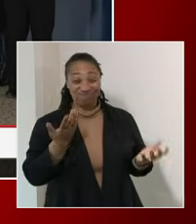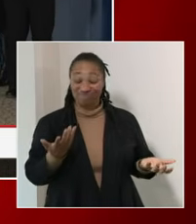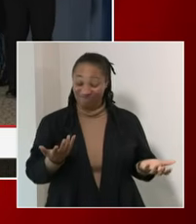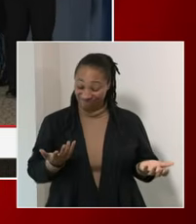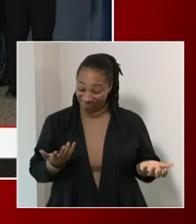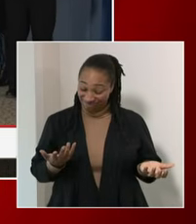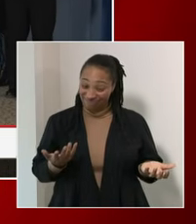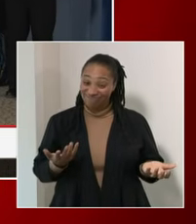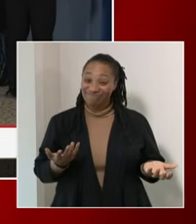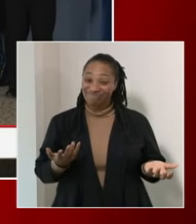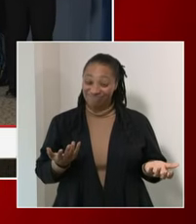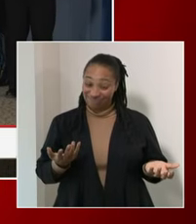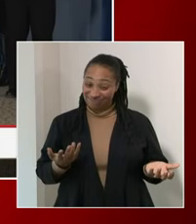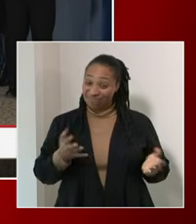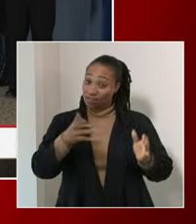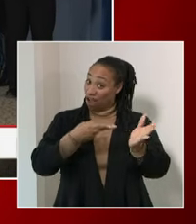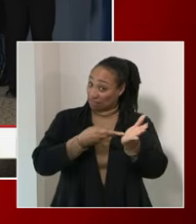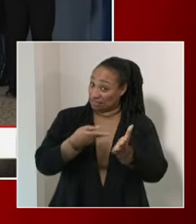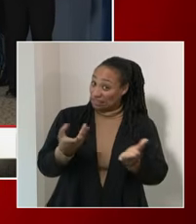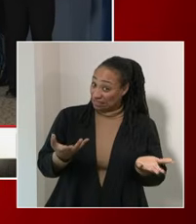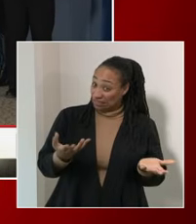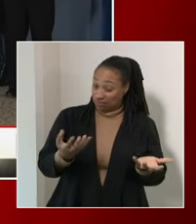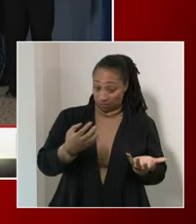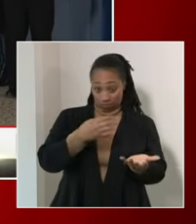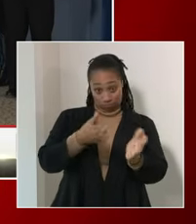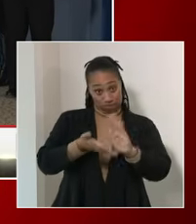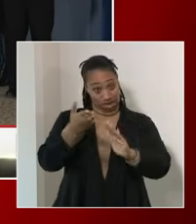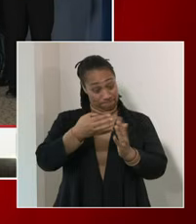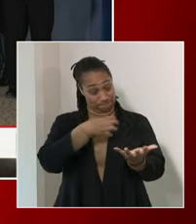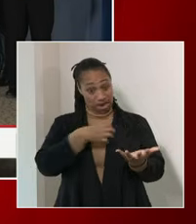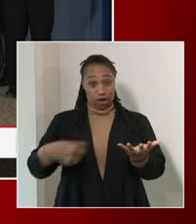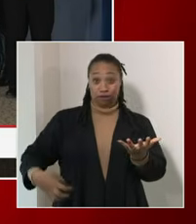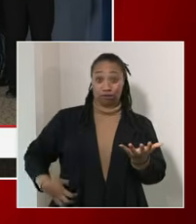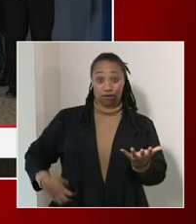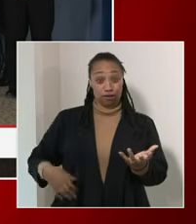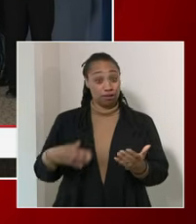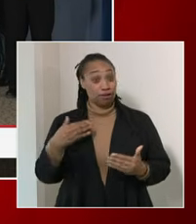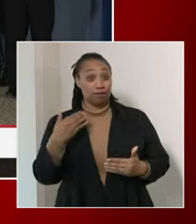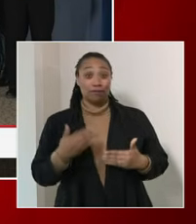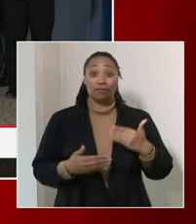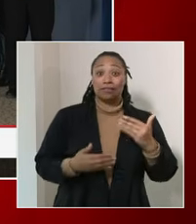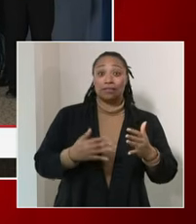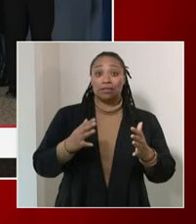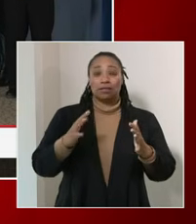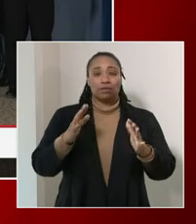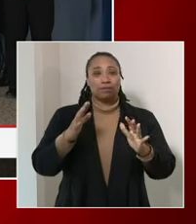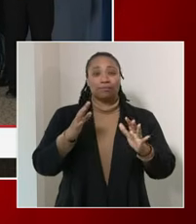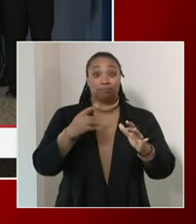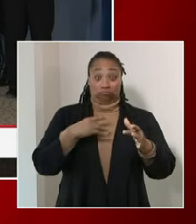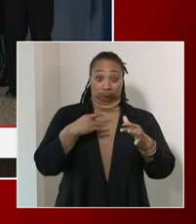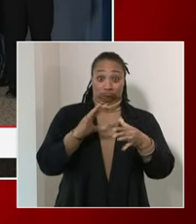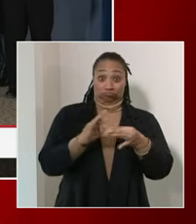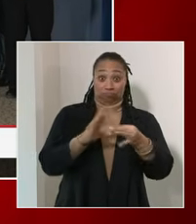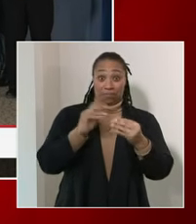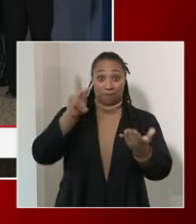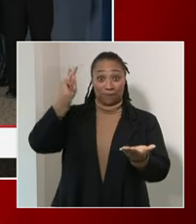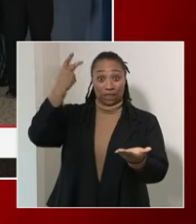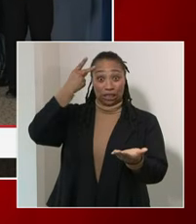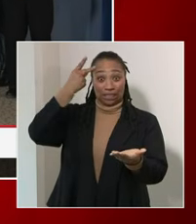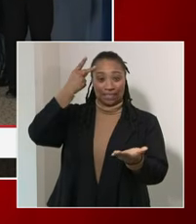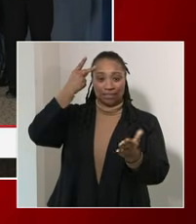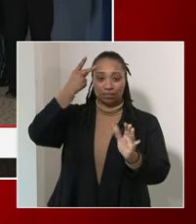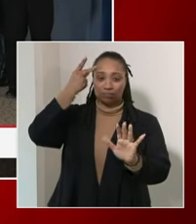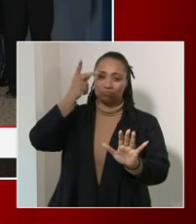honestly, everybody. I don't want to make comments about politics. I'm a politician, so I get it.